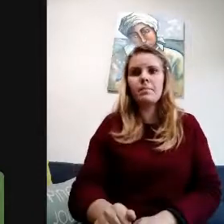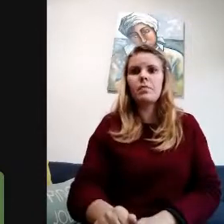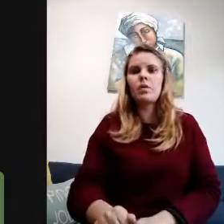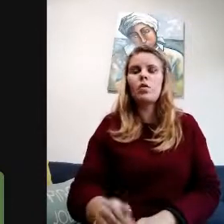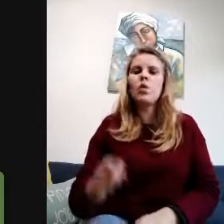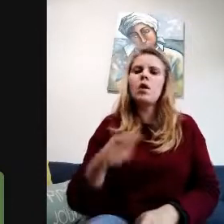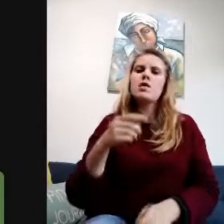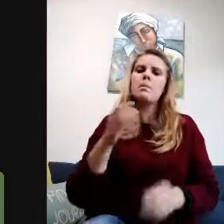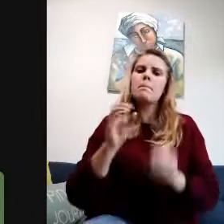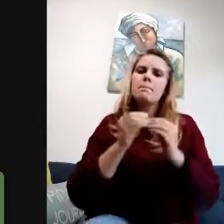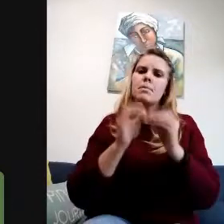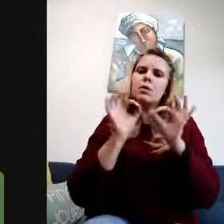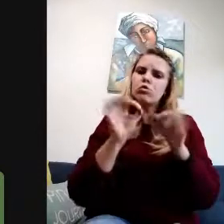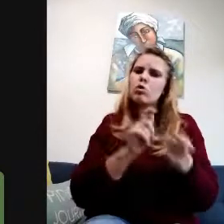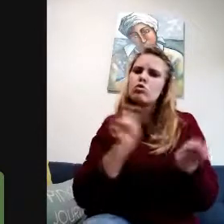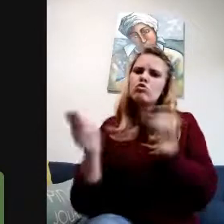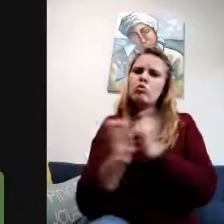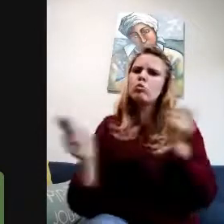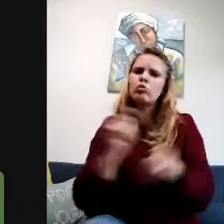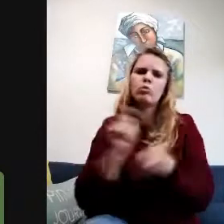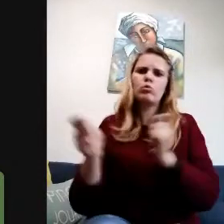issues.